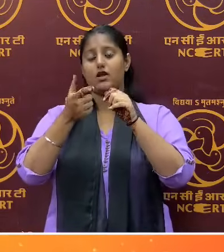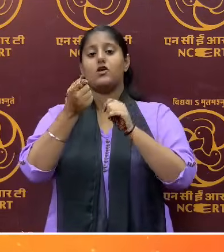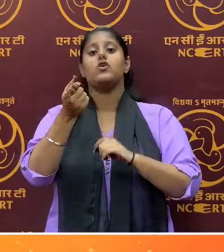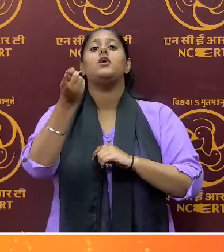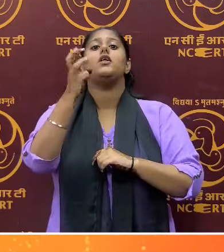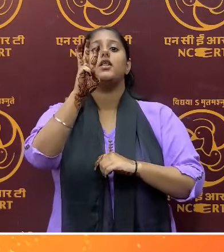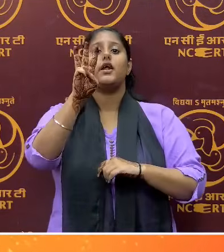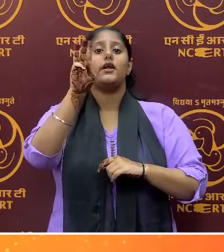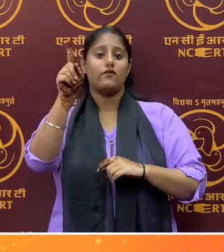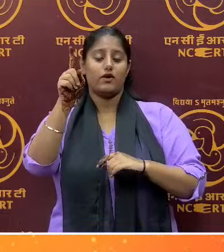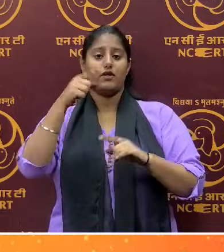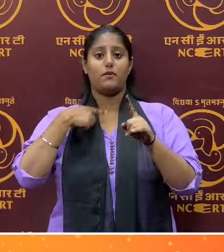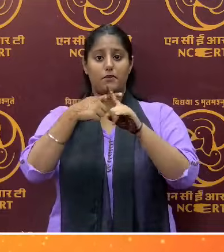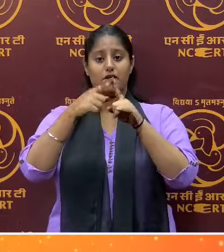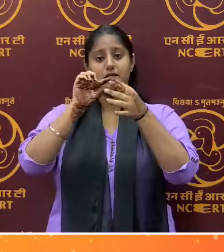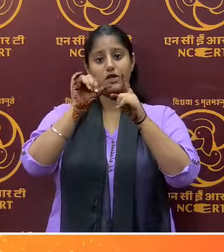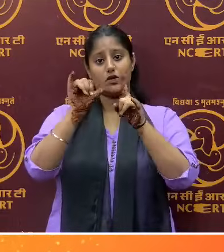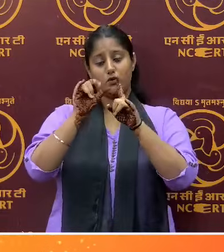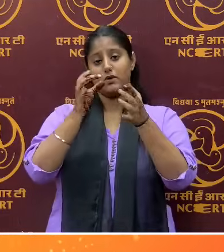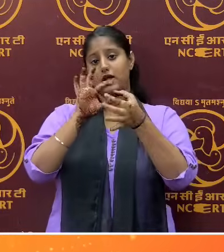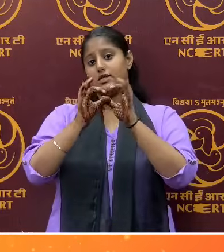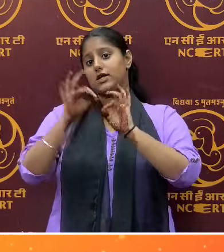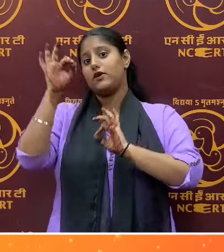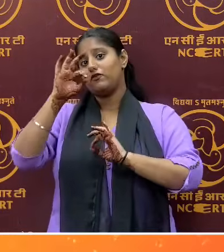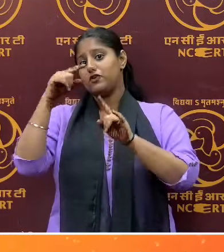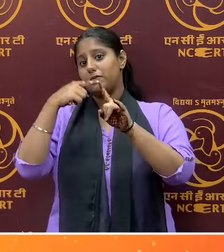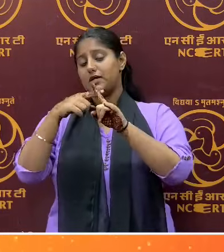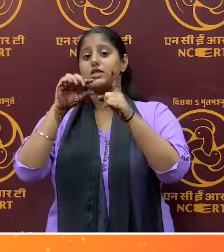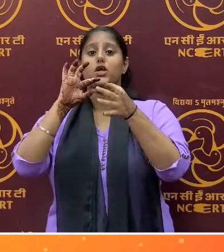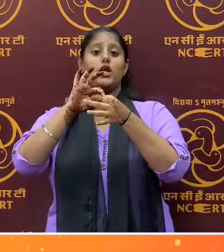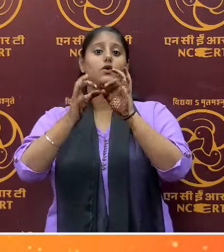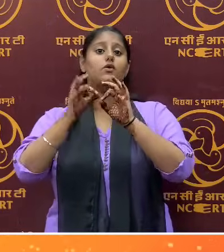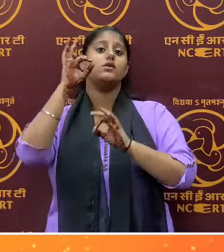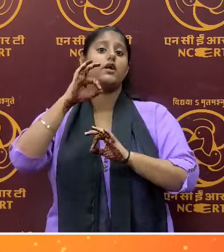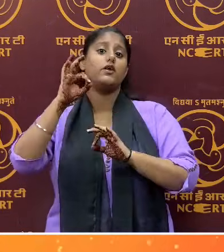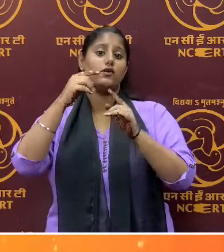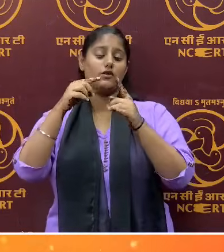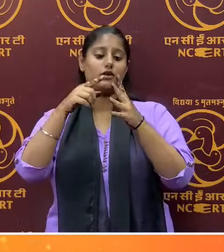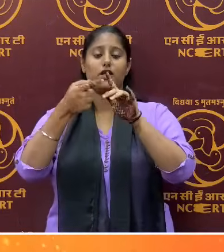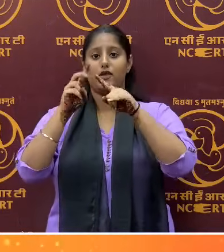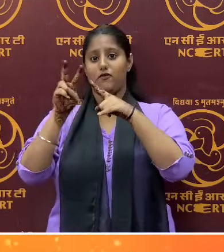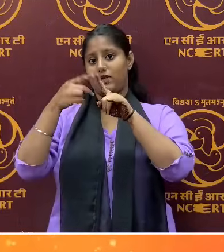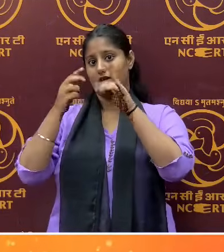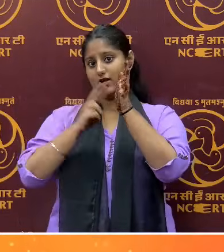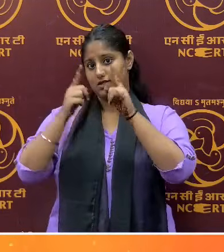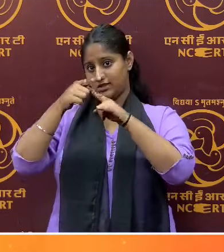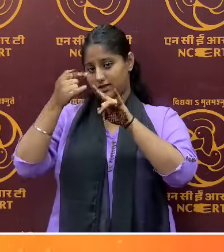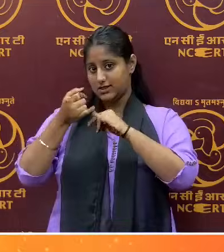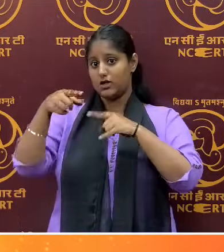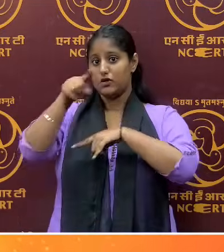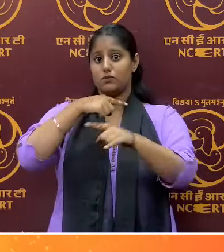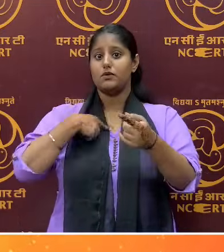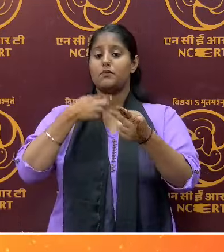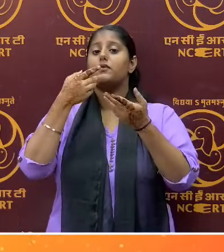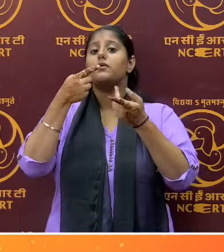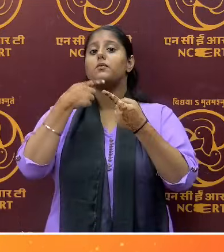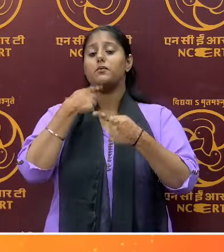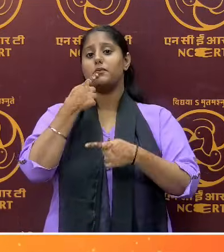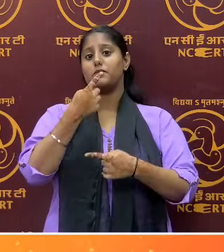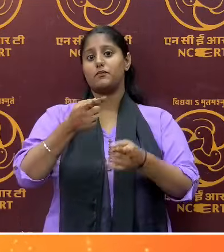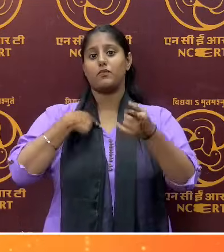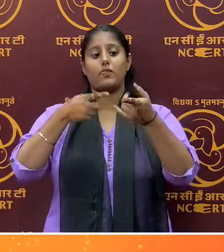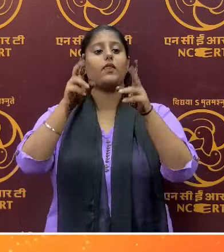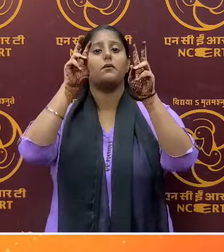YouTube handle NCERT Official and YouTube handle NCERT Events. Well, by now you all are familiar what we are